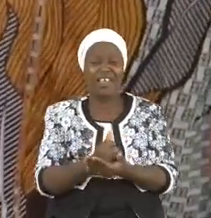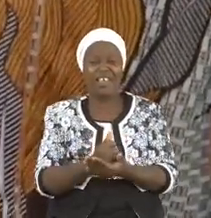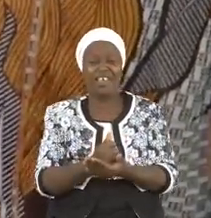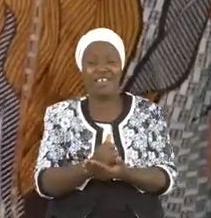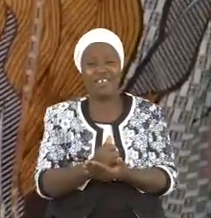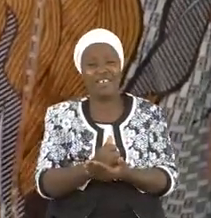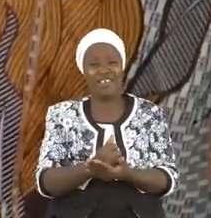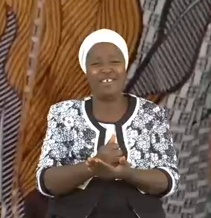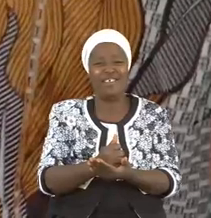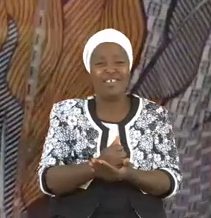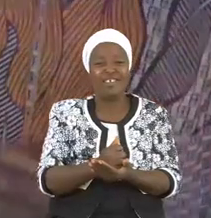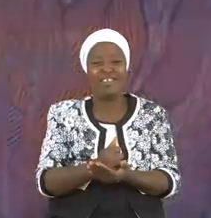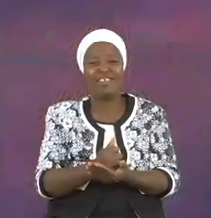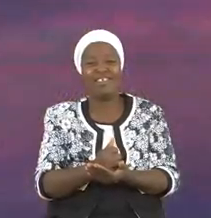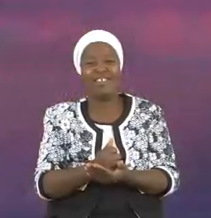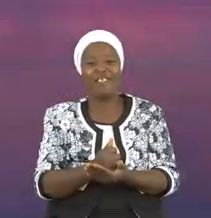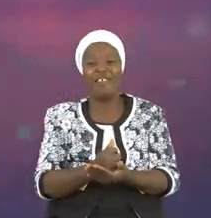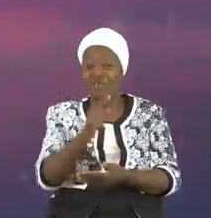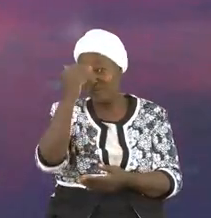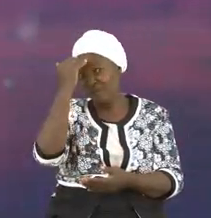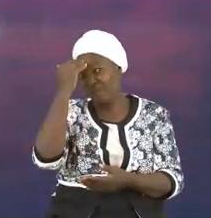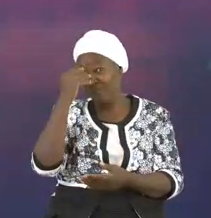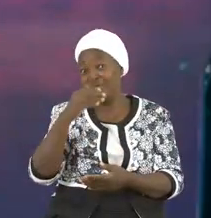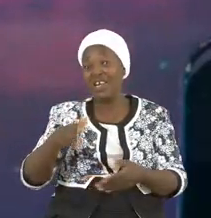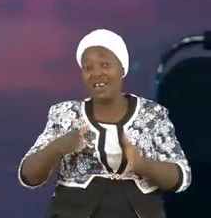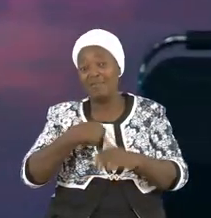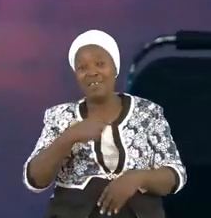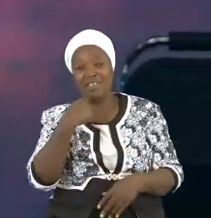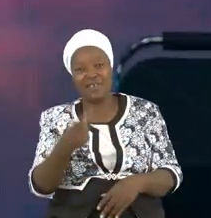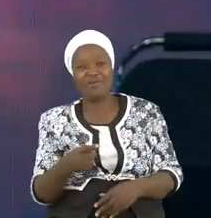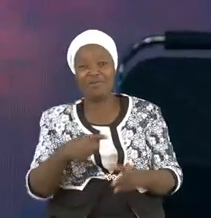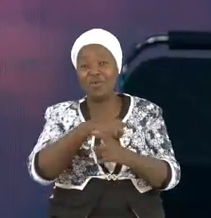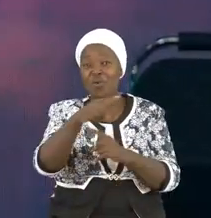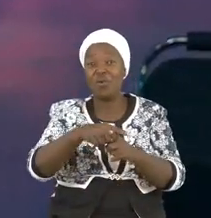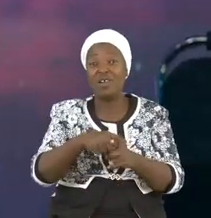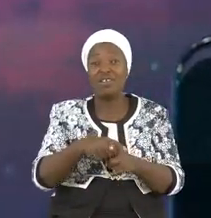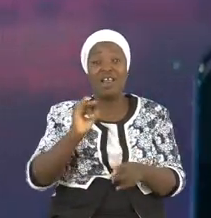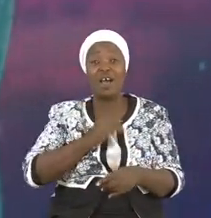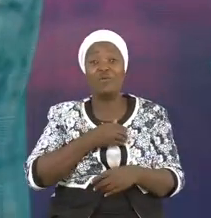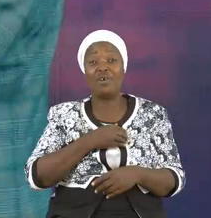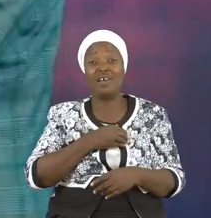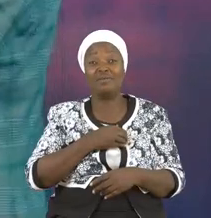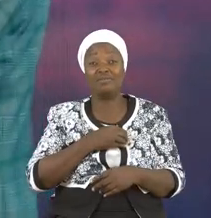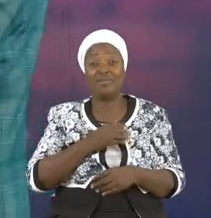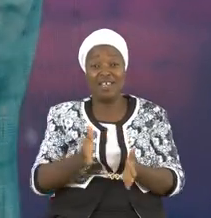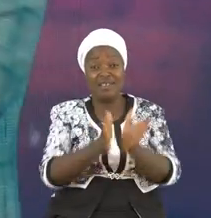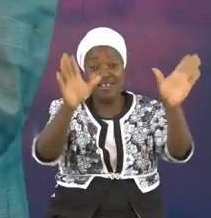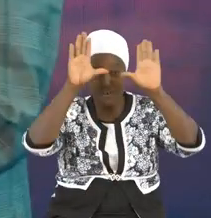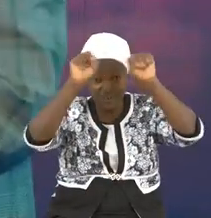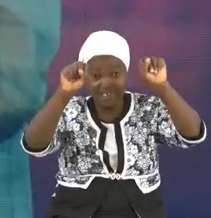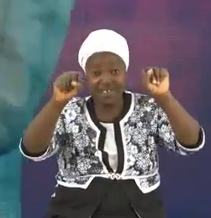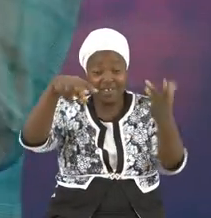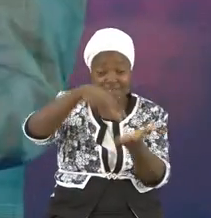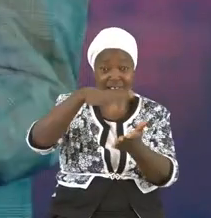You know, let me tell you, when I stand here and I'm, you know, using all my strength and all my